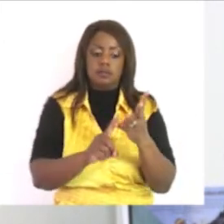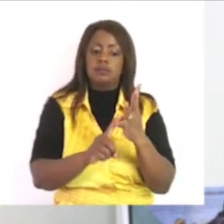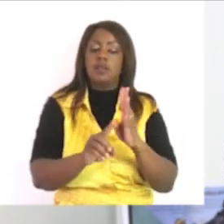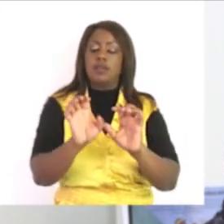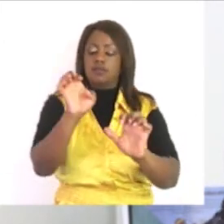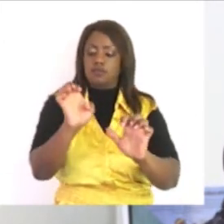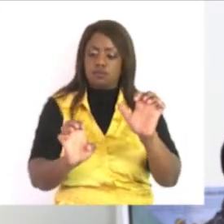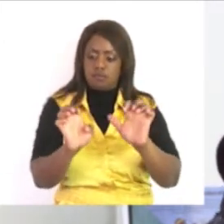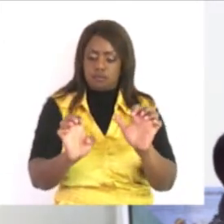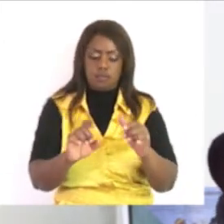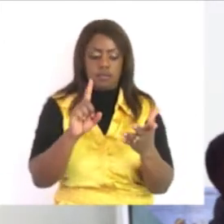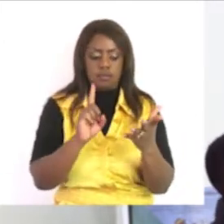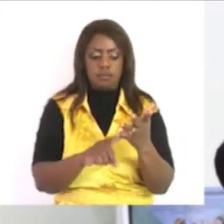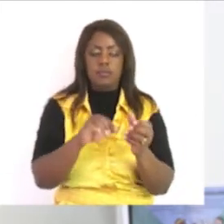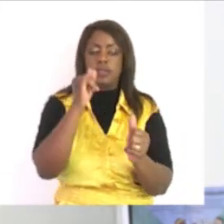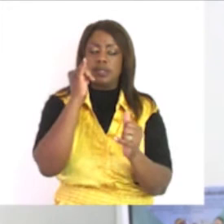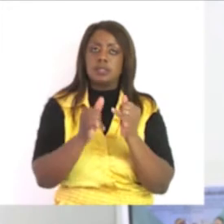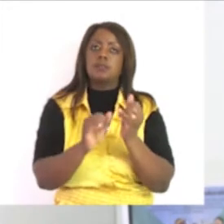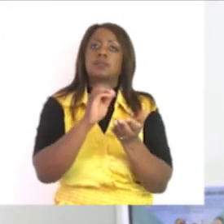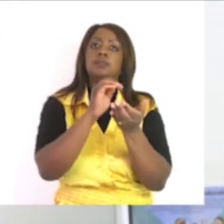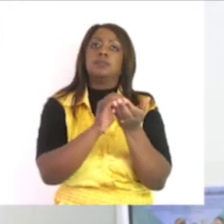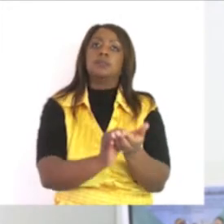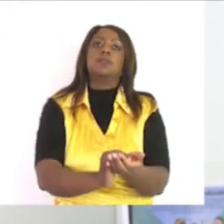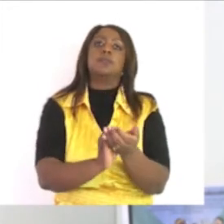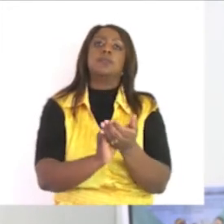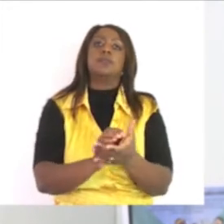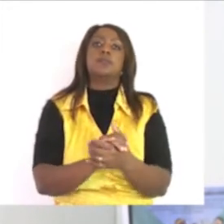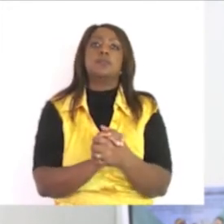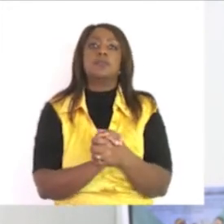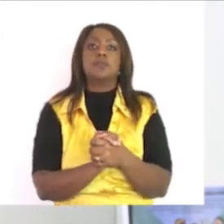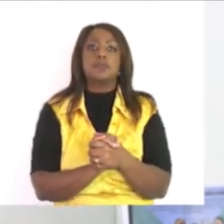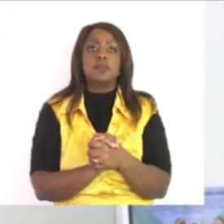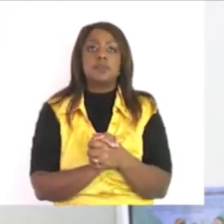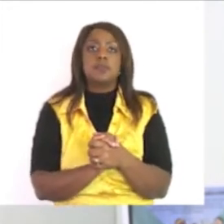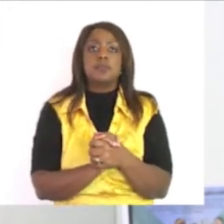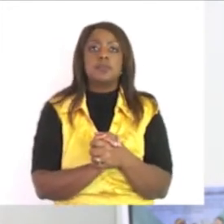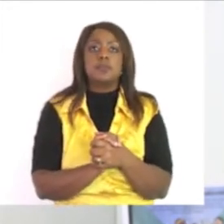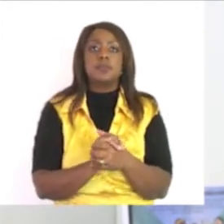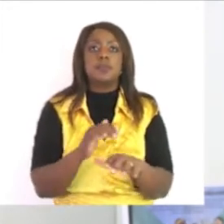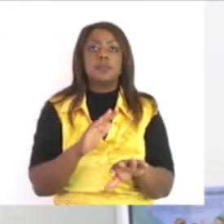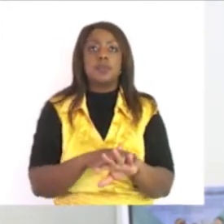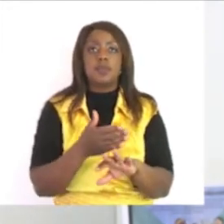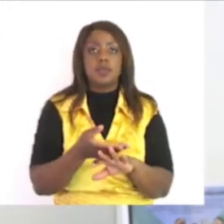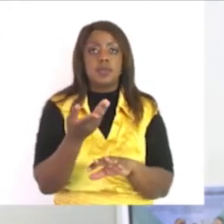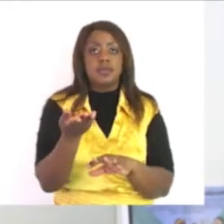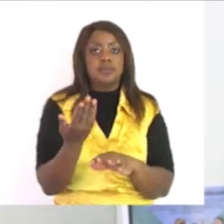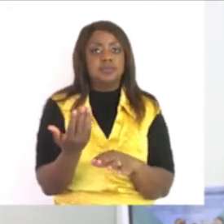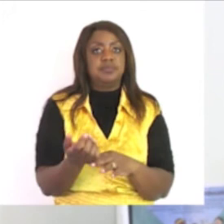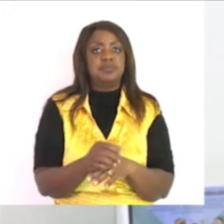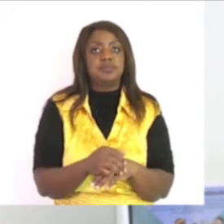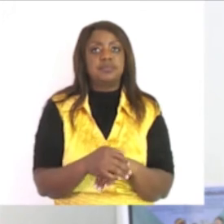know the measurement, because if one person happened to estimate the mass of this bag and say